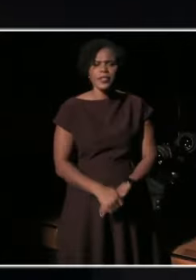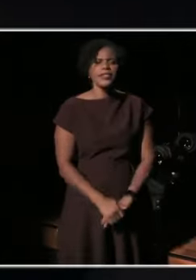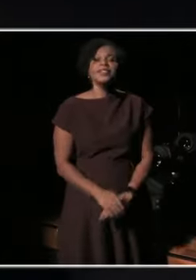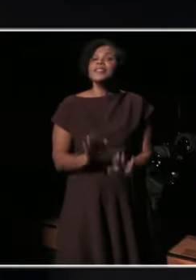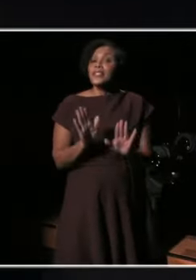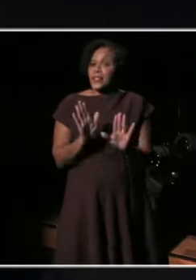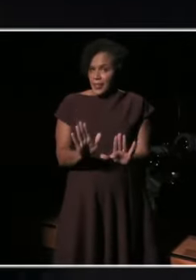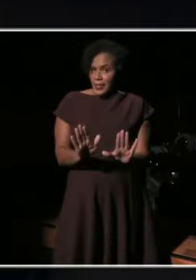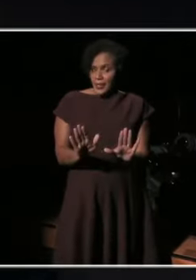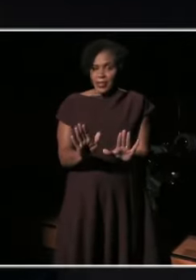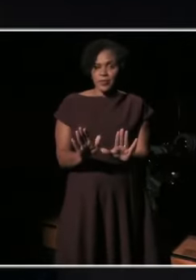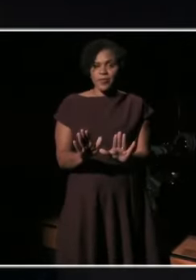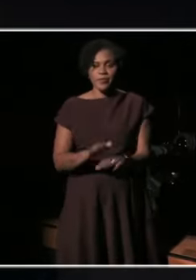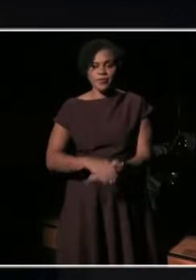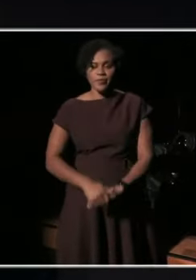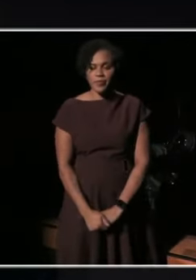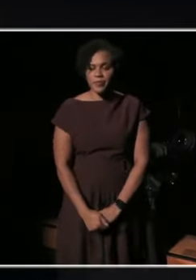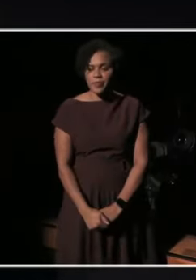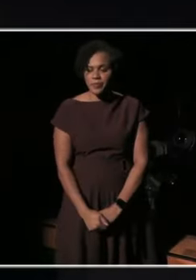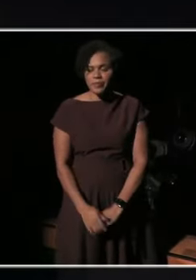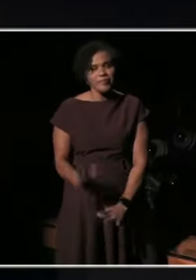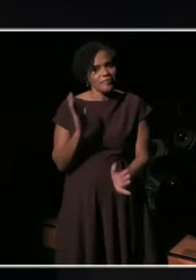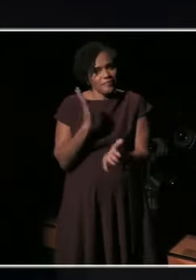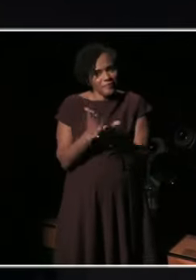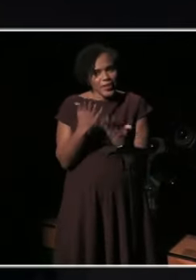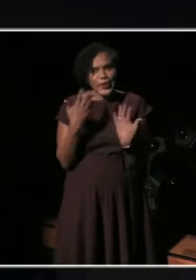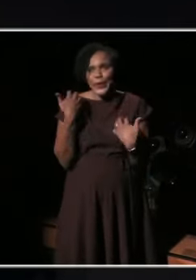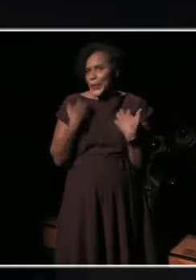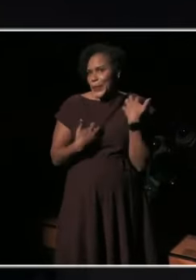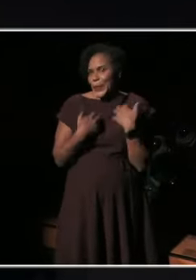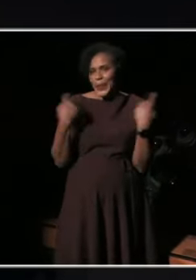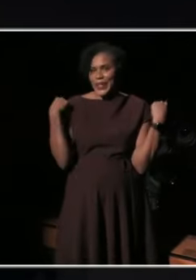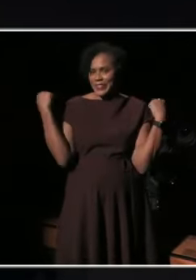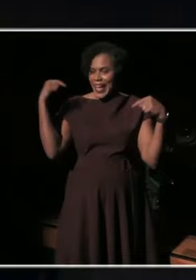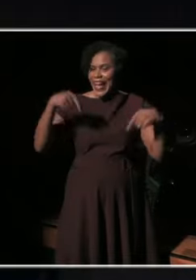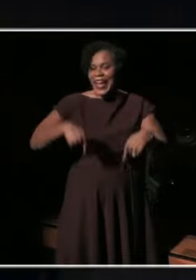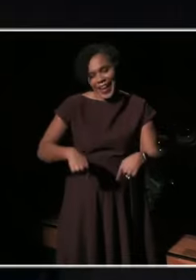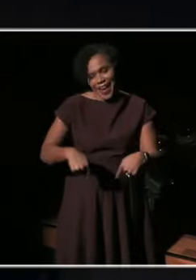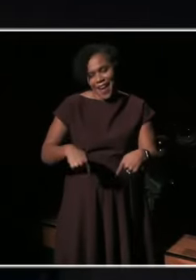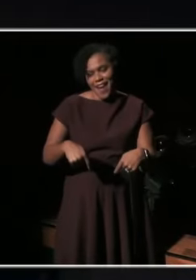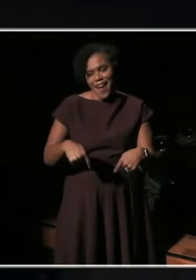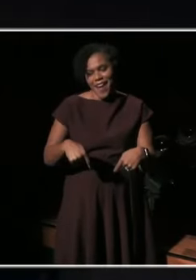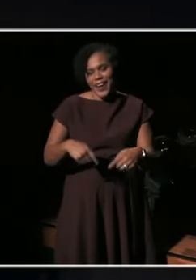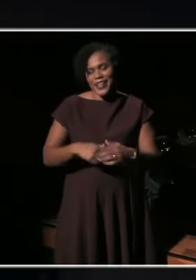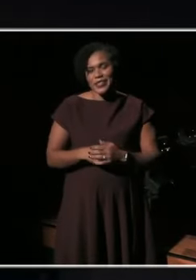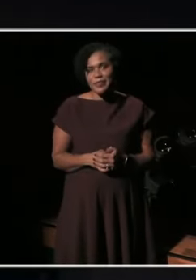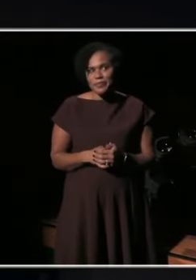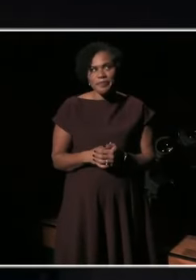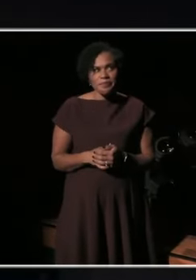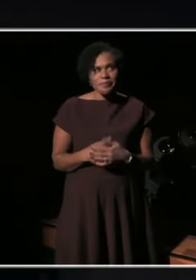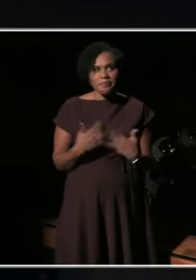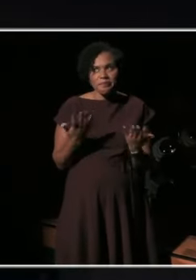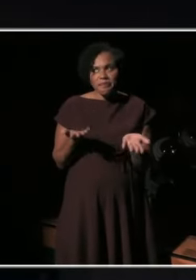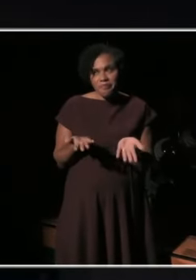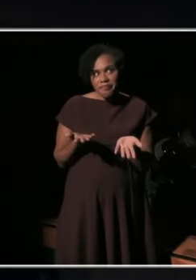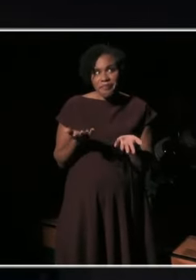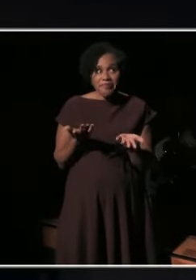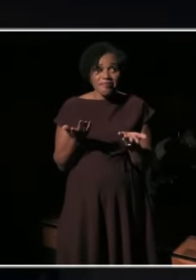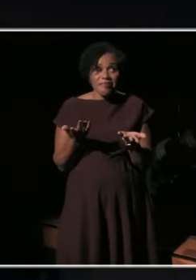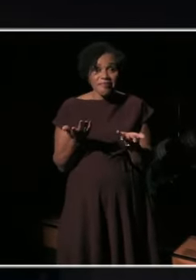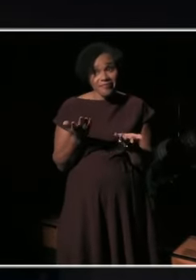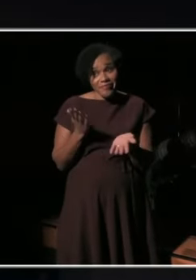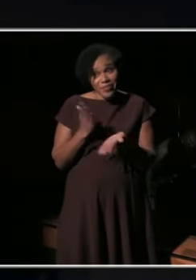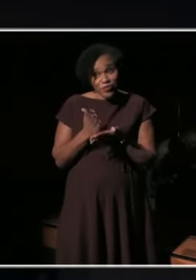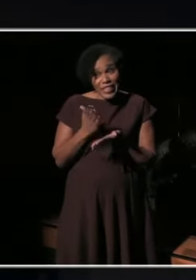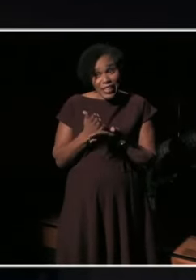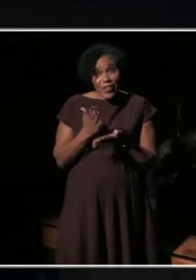No, I am so excited to be here because when I got a